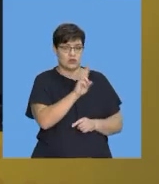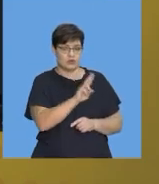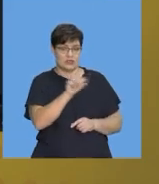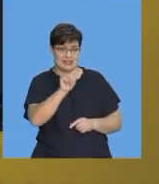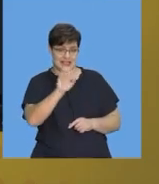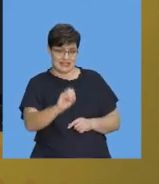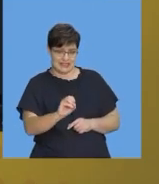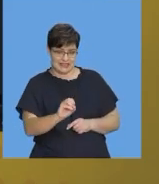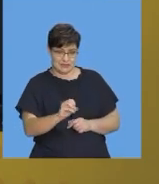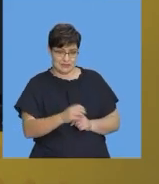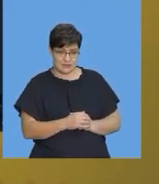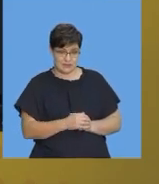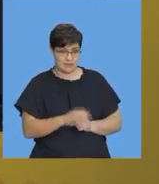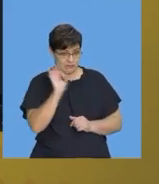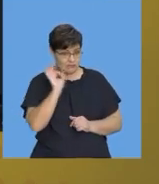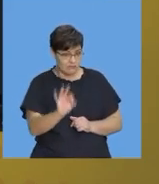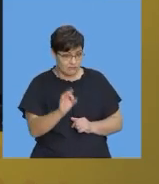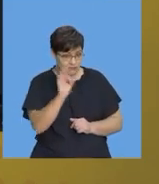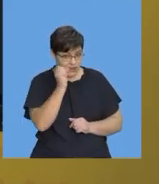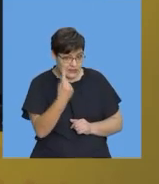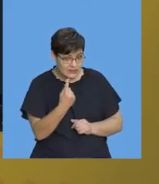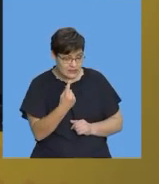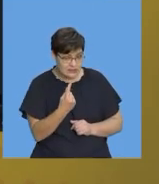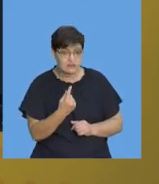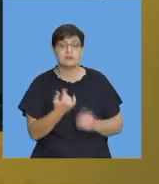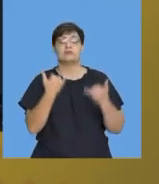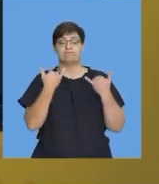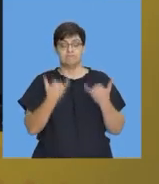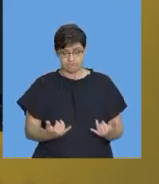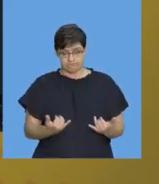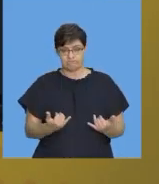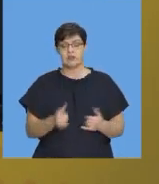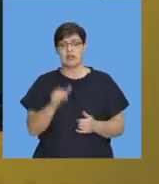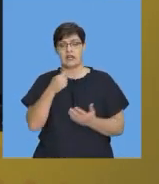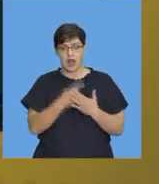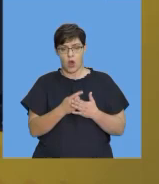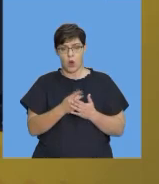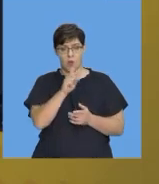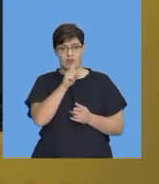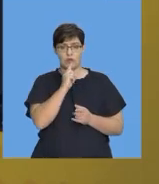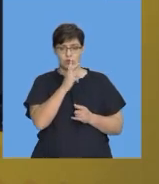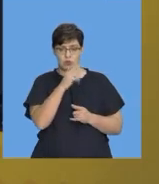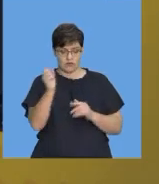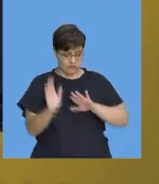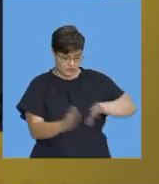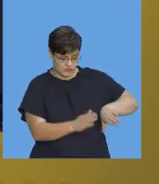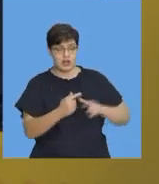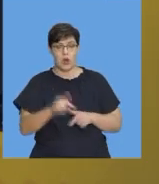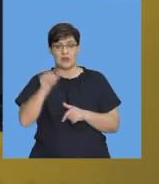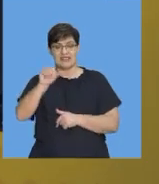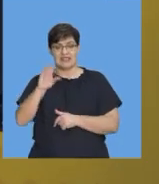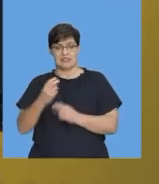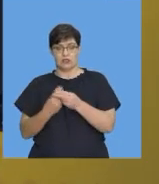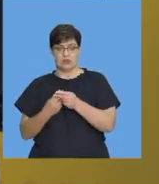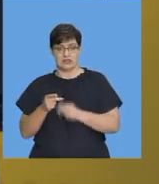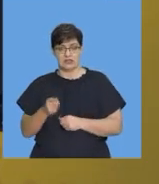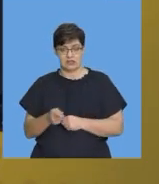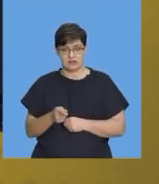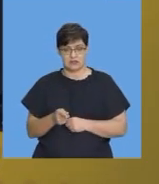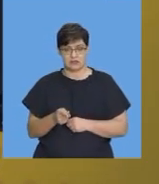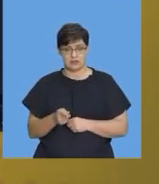1,260 units. Got it, guys? Good. So now I work with the 60 units. And can you see? I